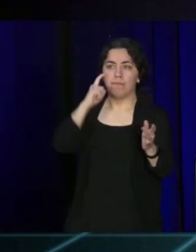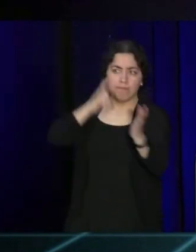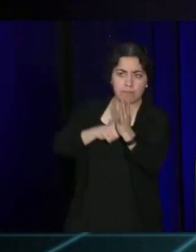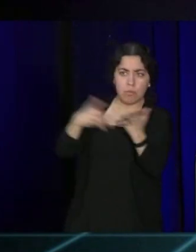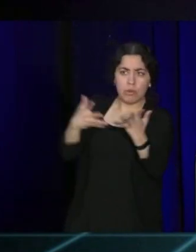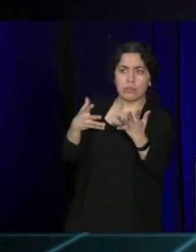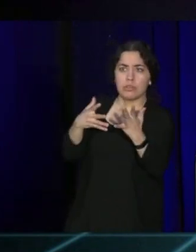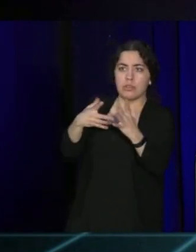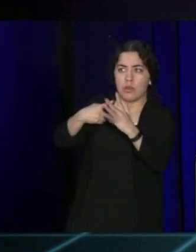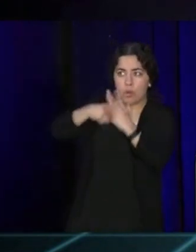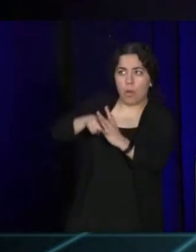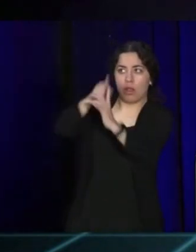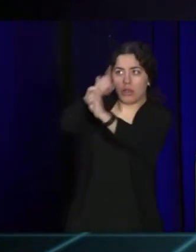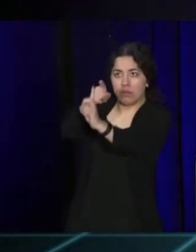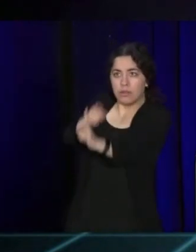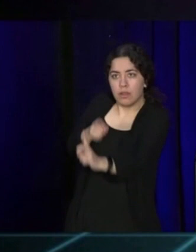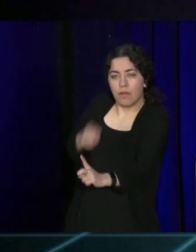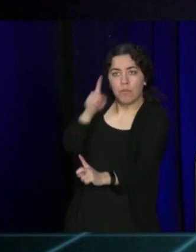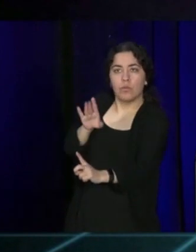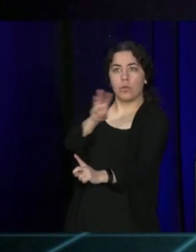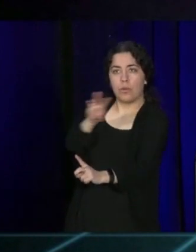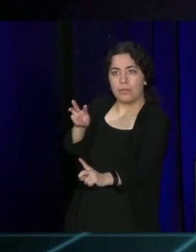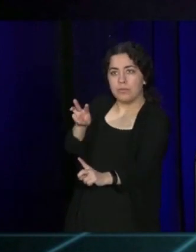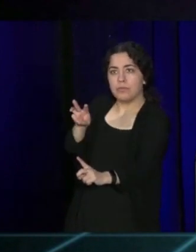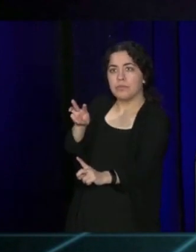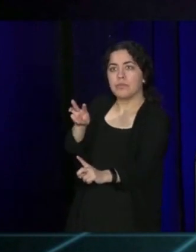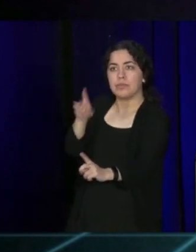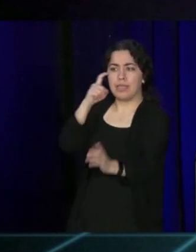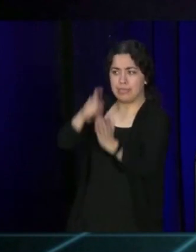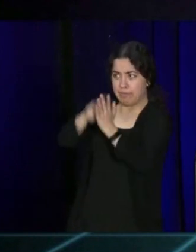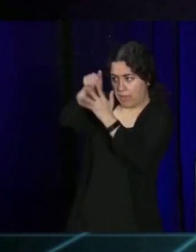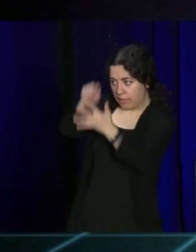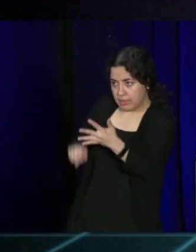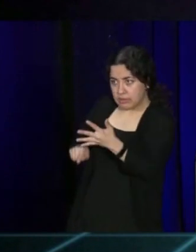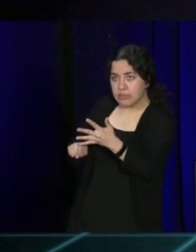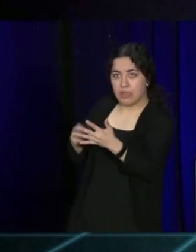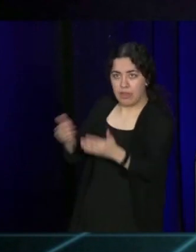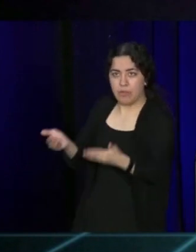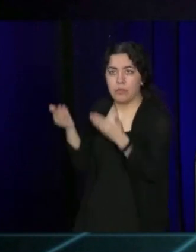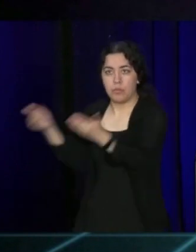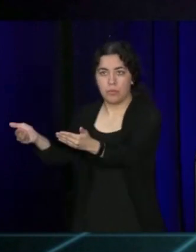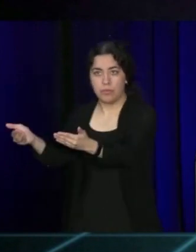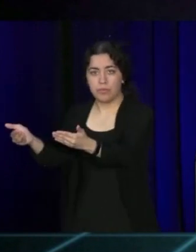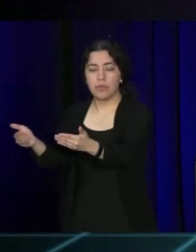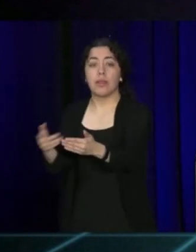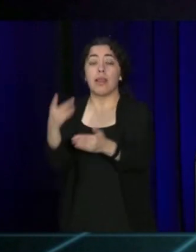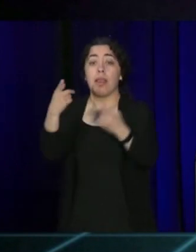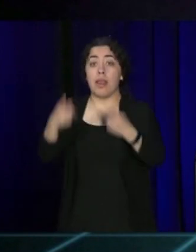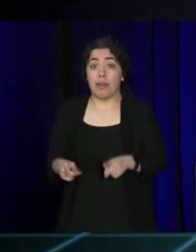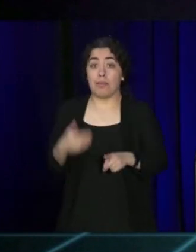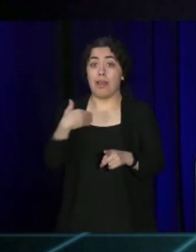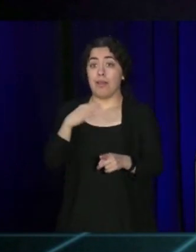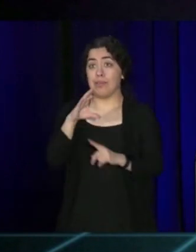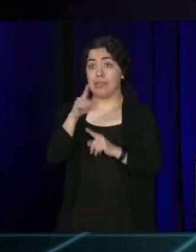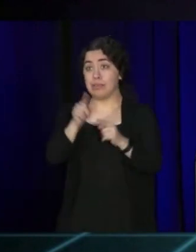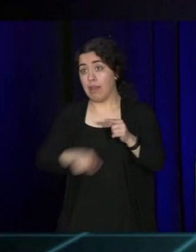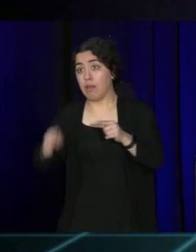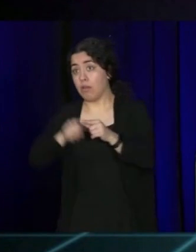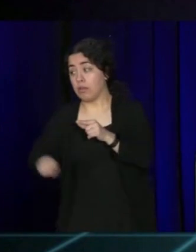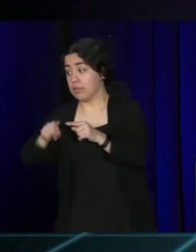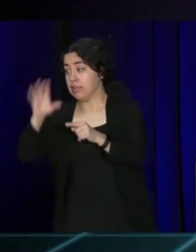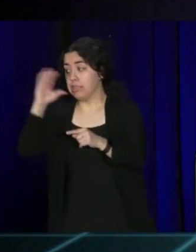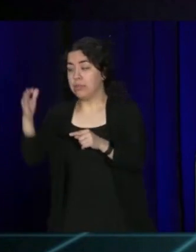sites. Also, whenever we have these cycles where it really feels like diverging paths, remember